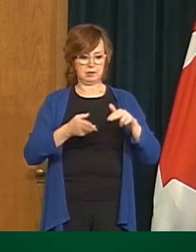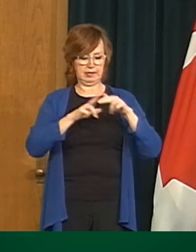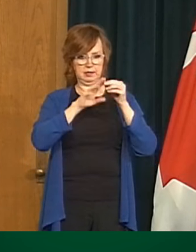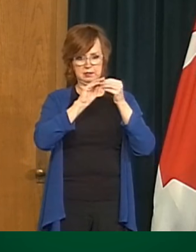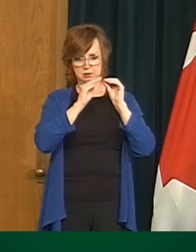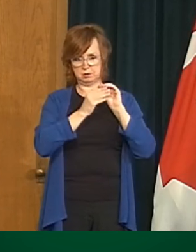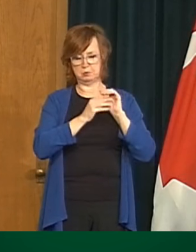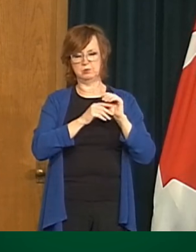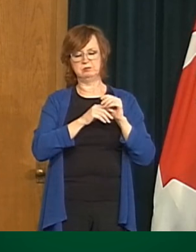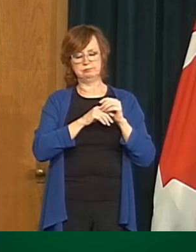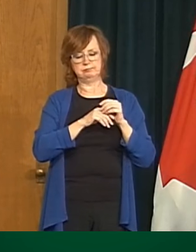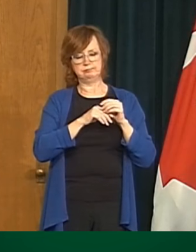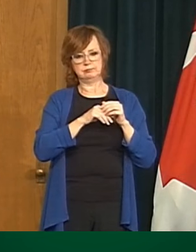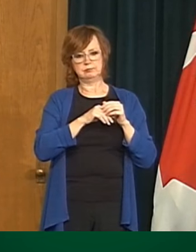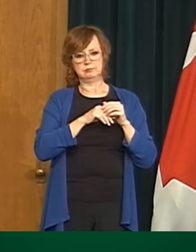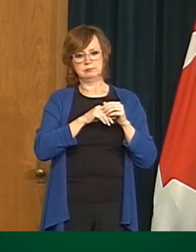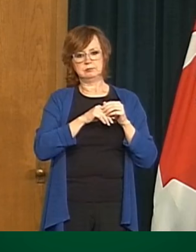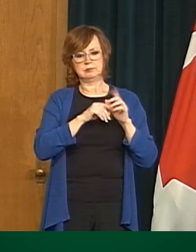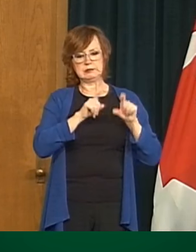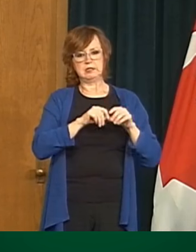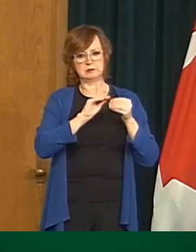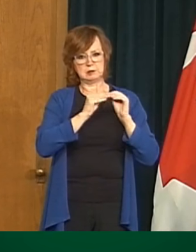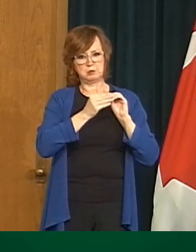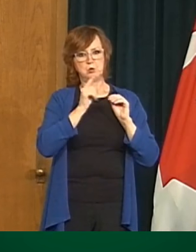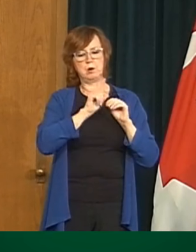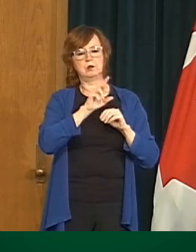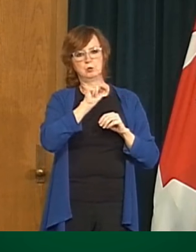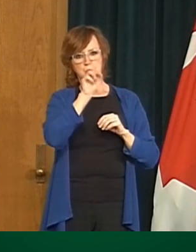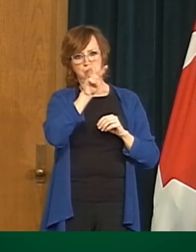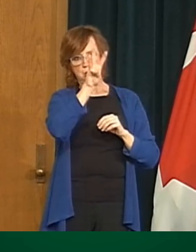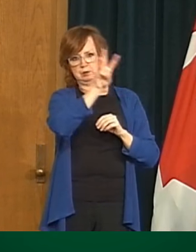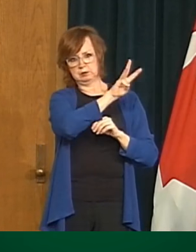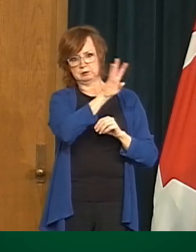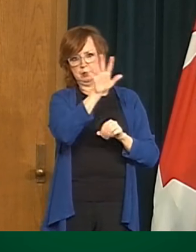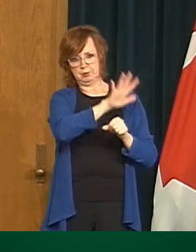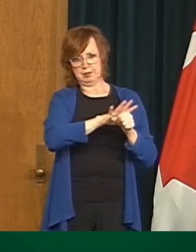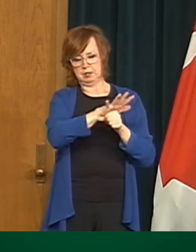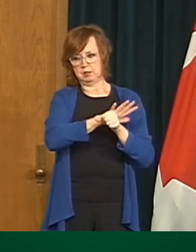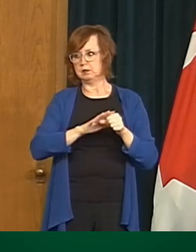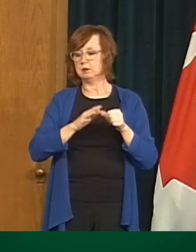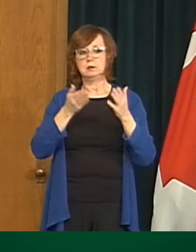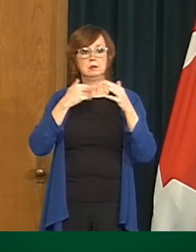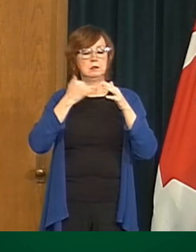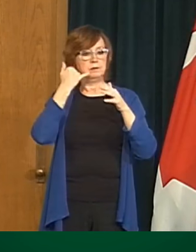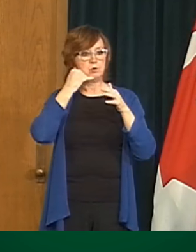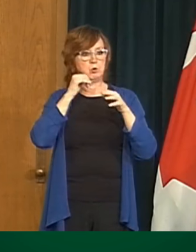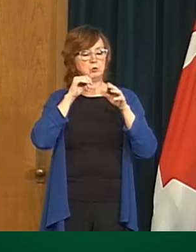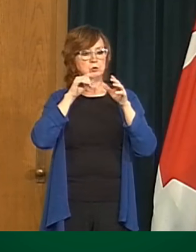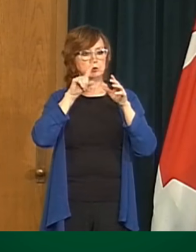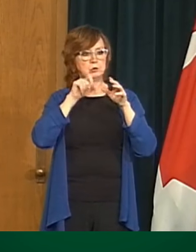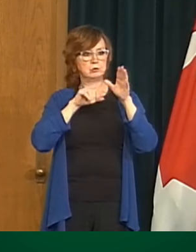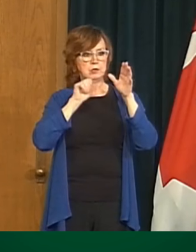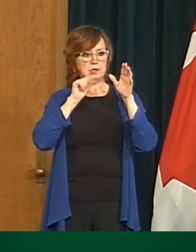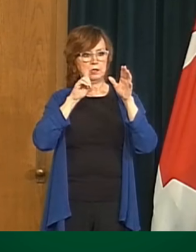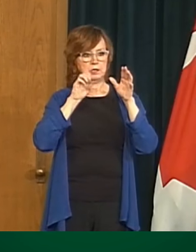that is occurring. We'll take our next question from the phone line, operator. We have Adam Hunter with